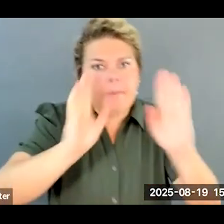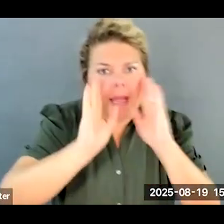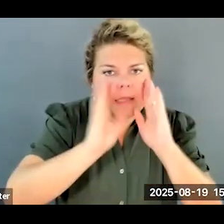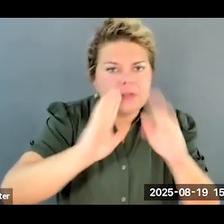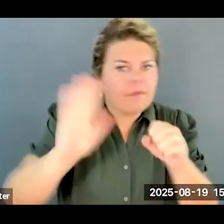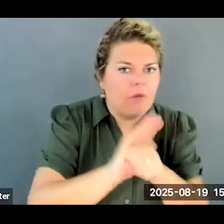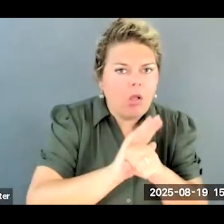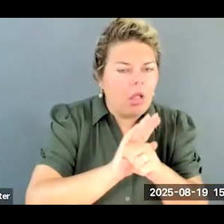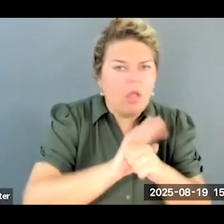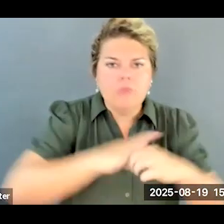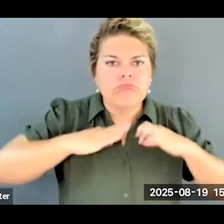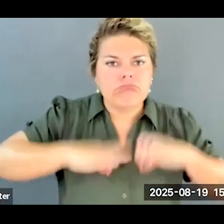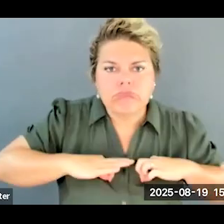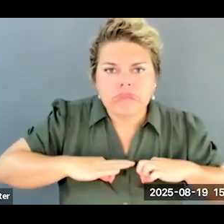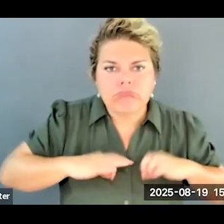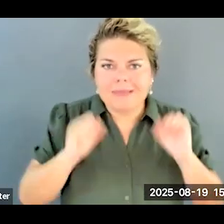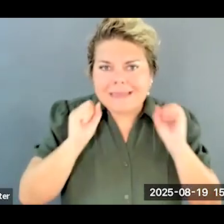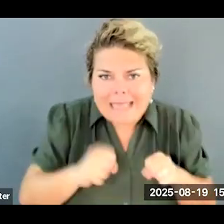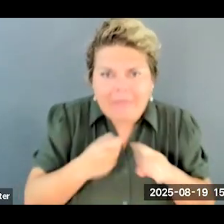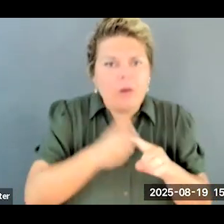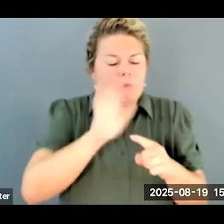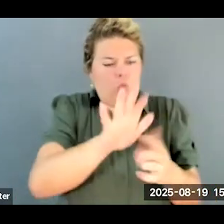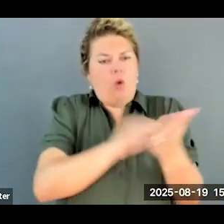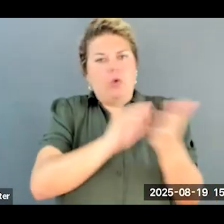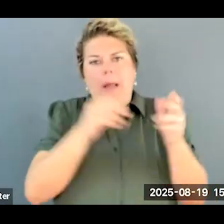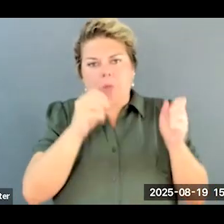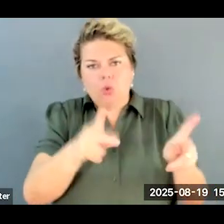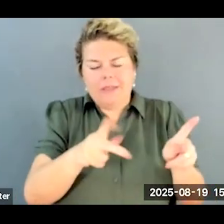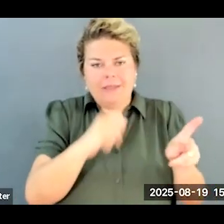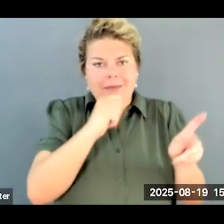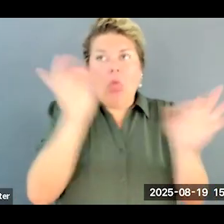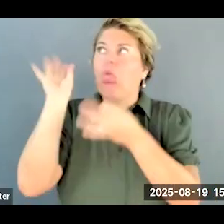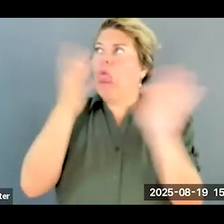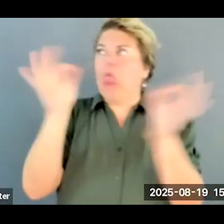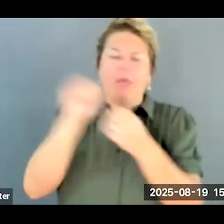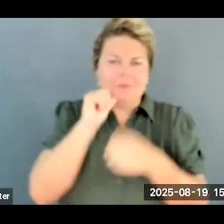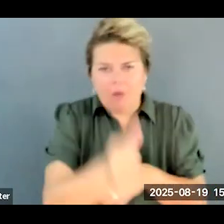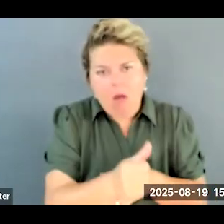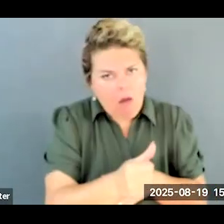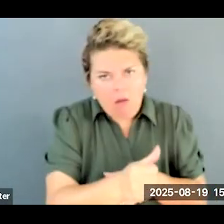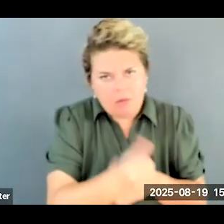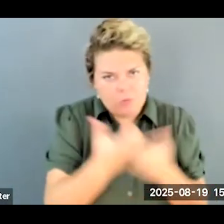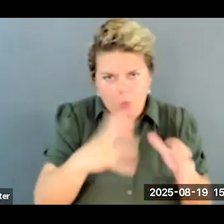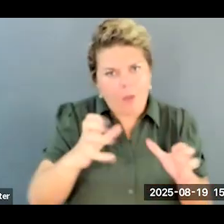get everything that they need to out of your learning opportunities in these accessible spaces.